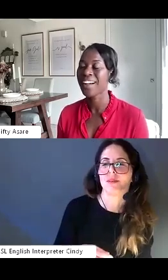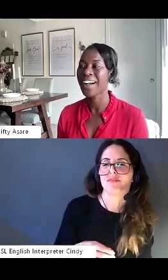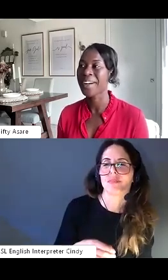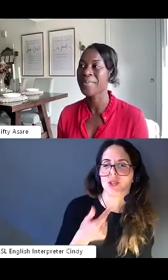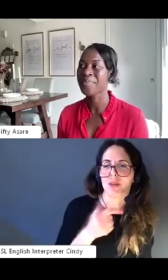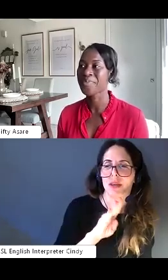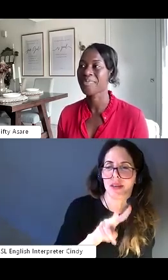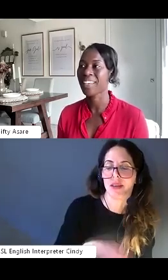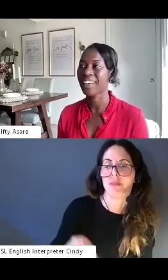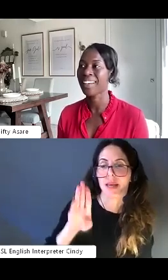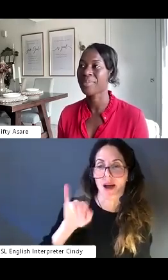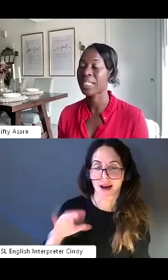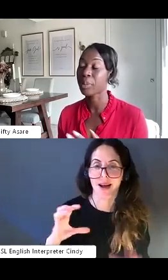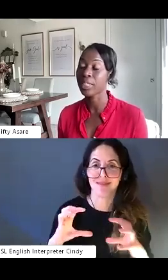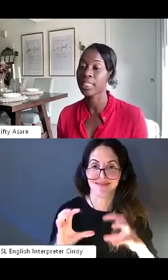also